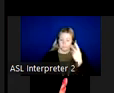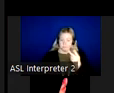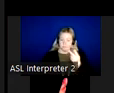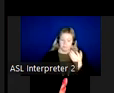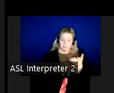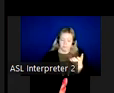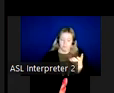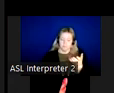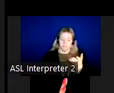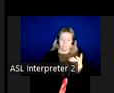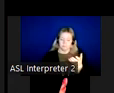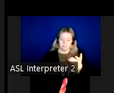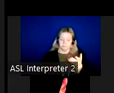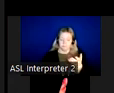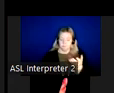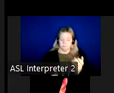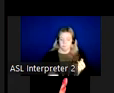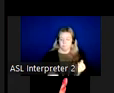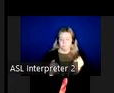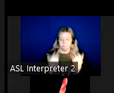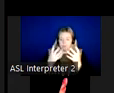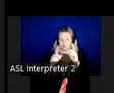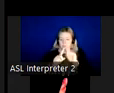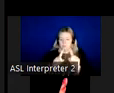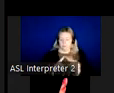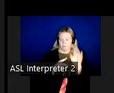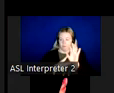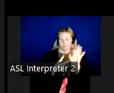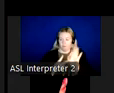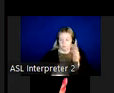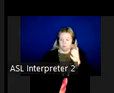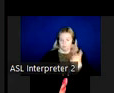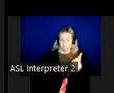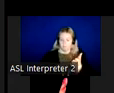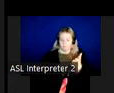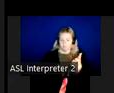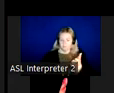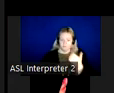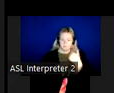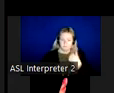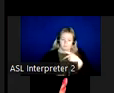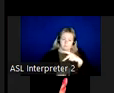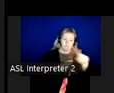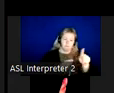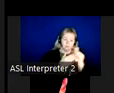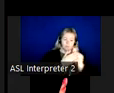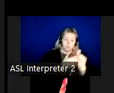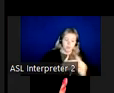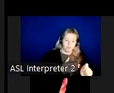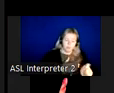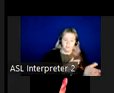There's many different ones that you can avail of. There's professional writing,